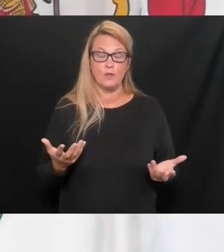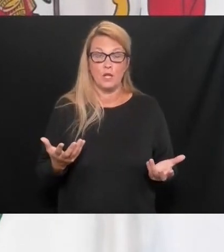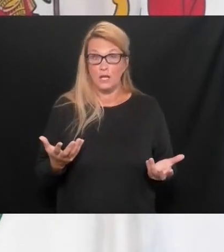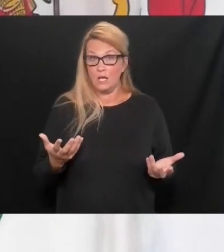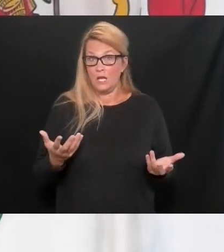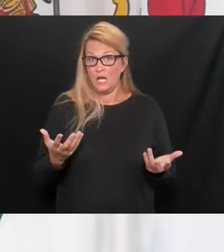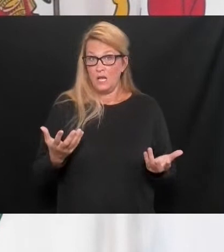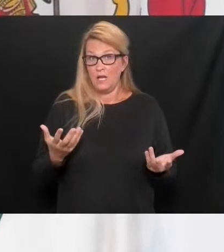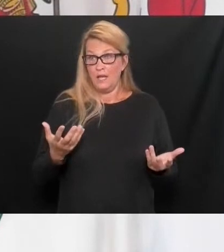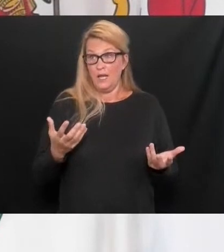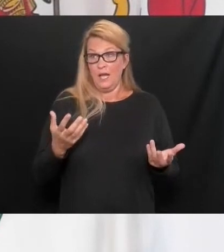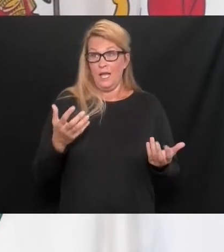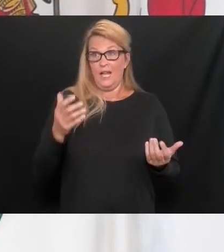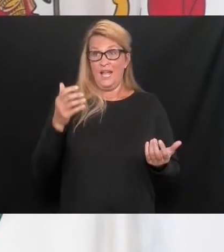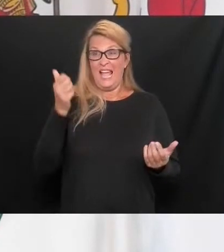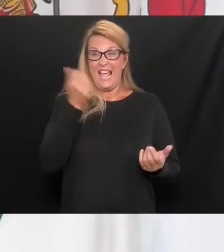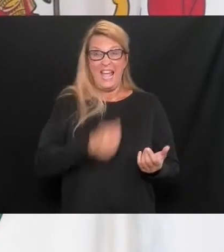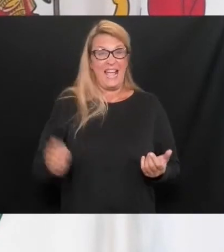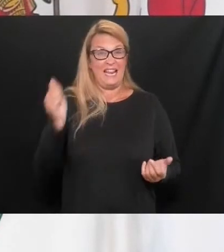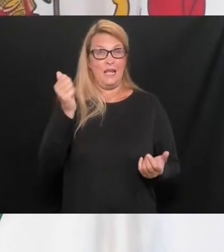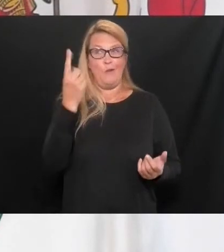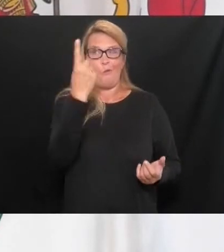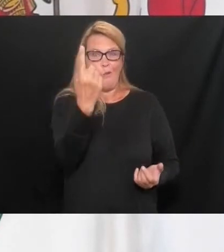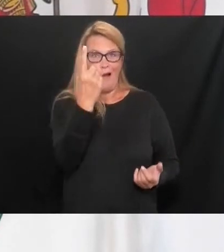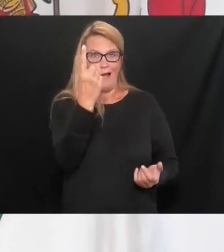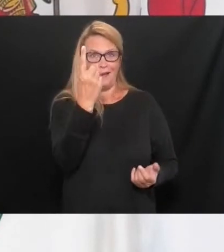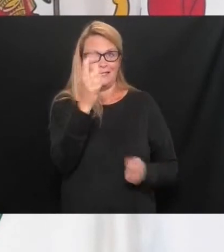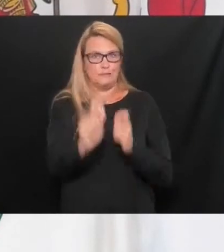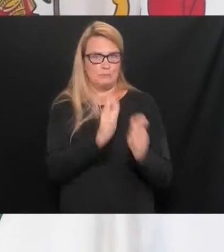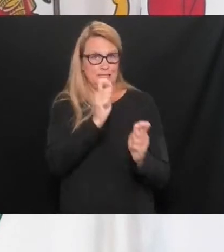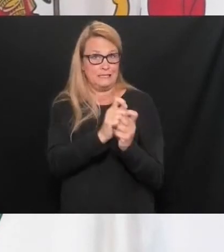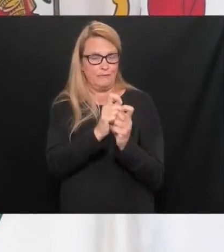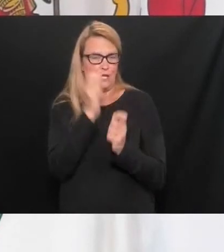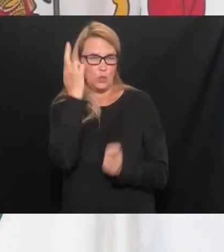an absolute reason beyond,